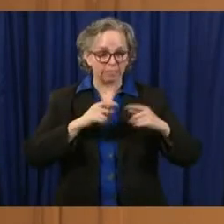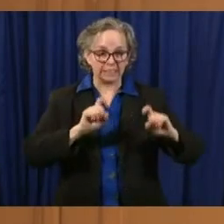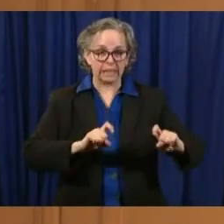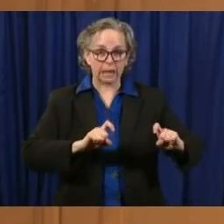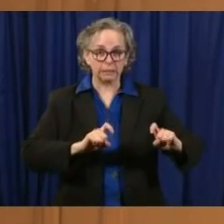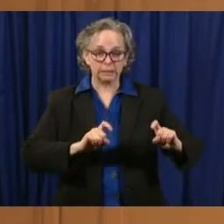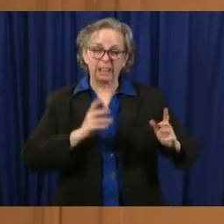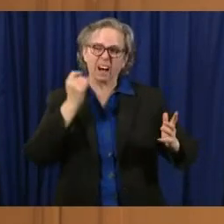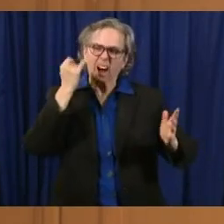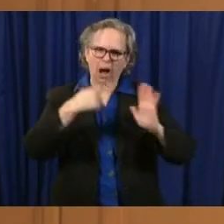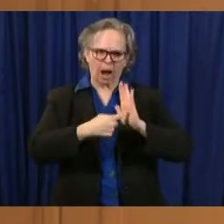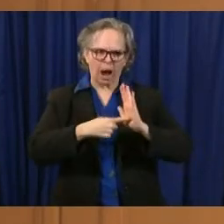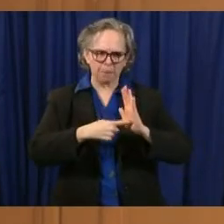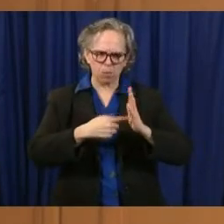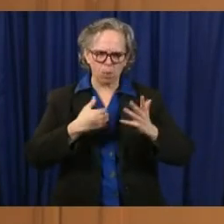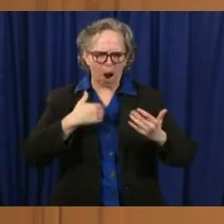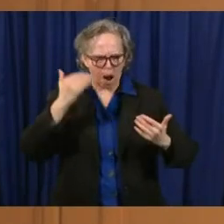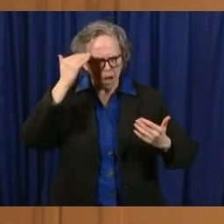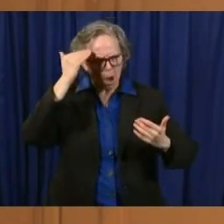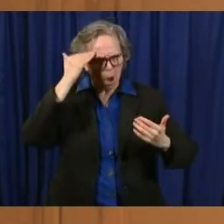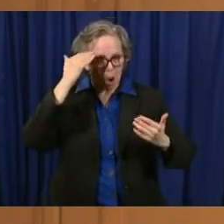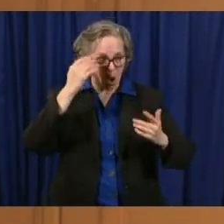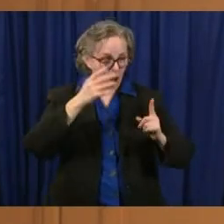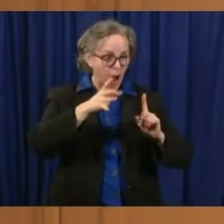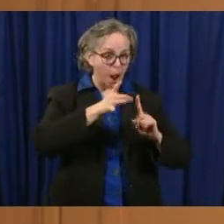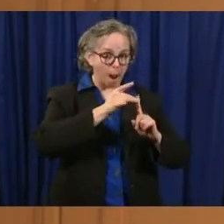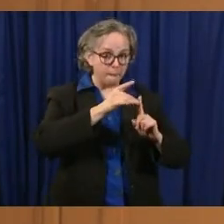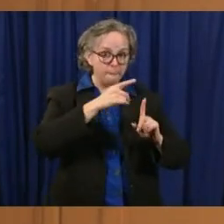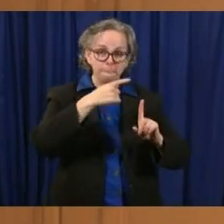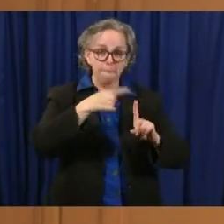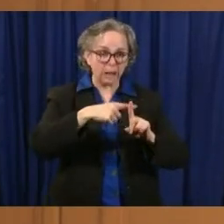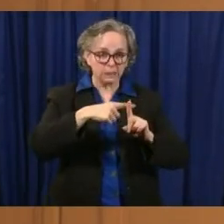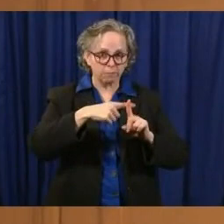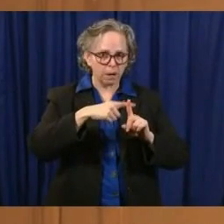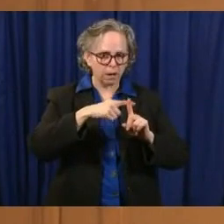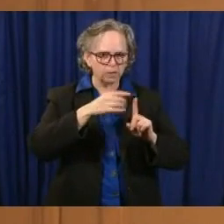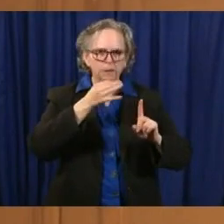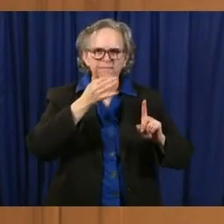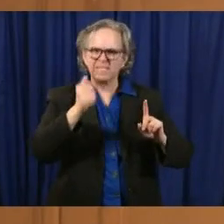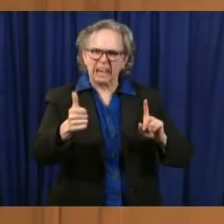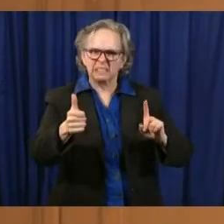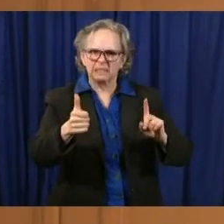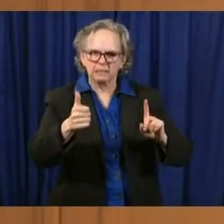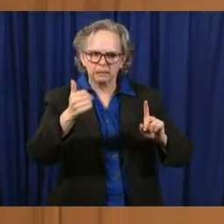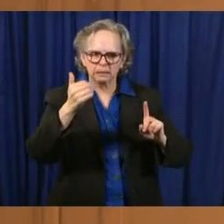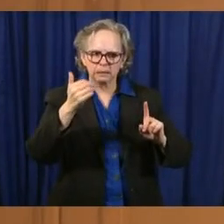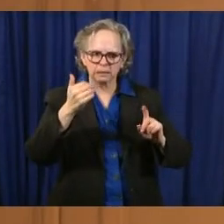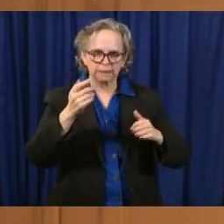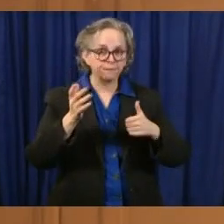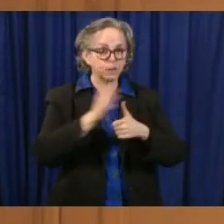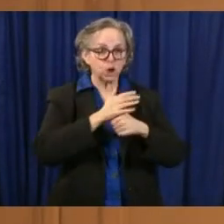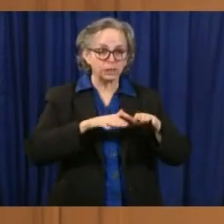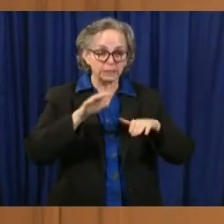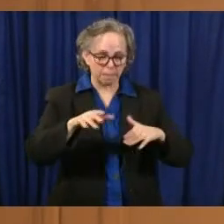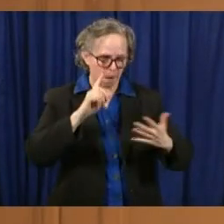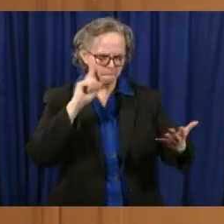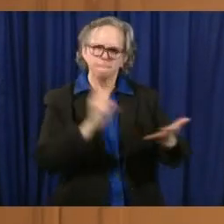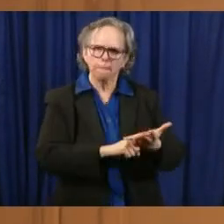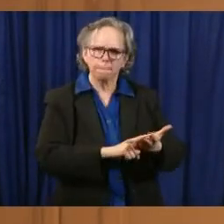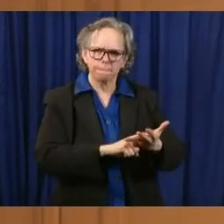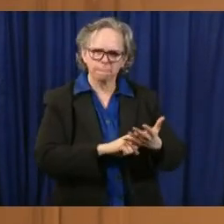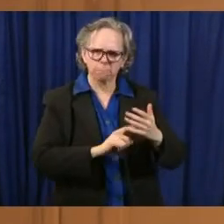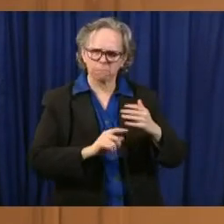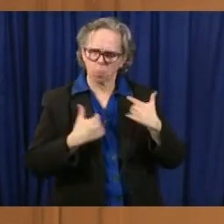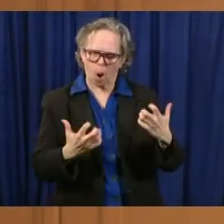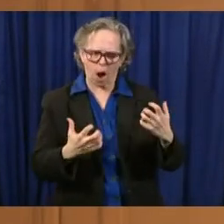the second they are. So the quicker you can identify them is the very first step. And as you know, throughout the country, there